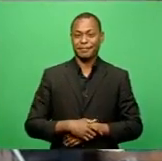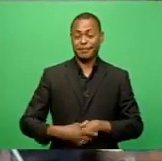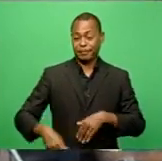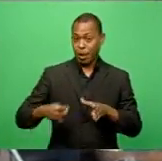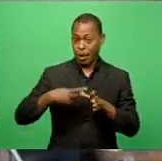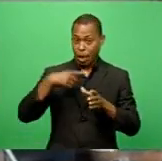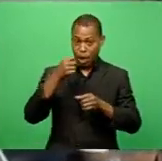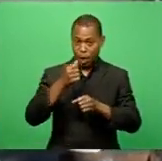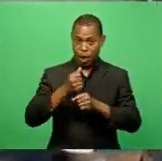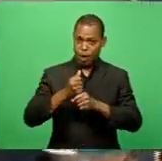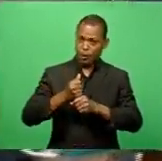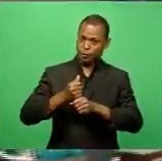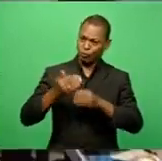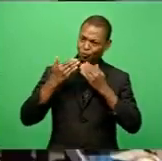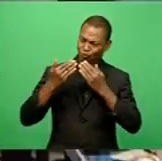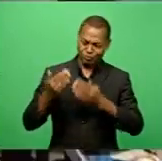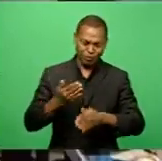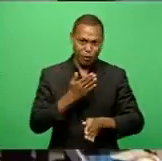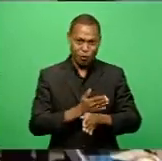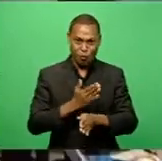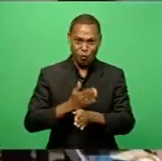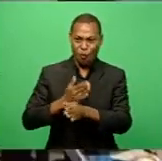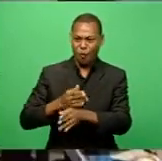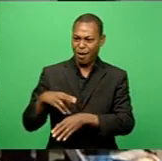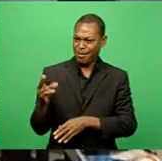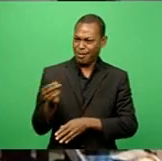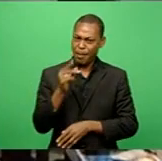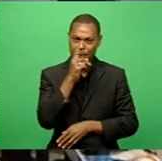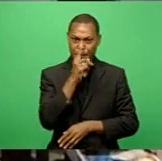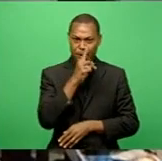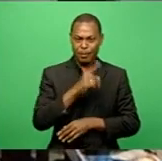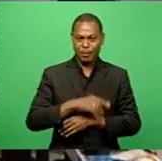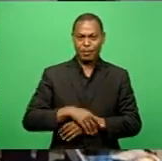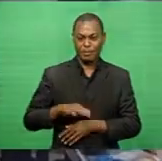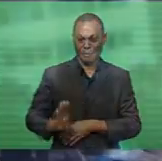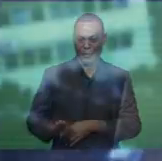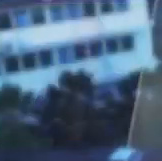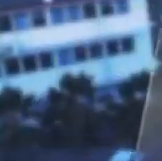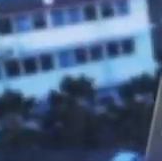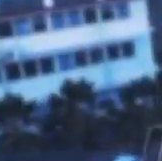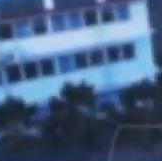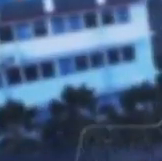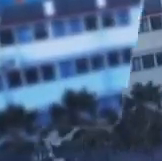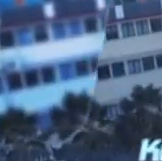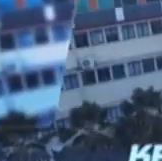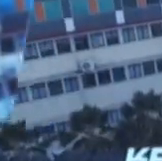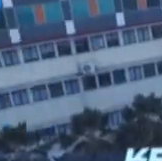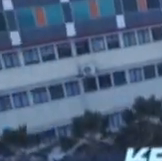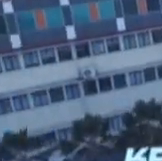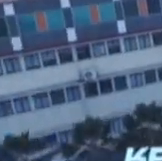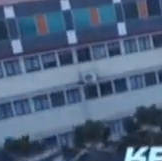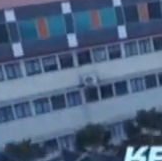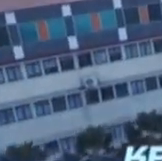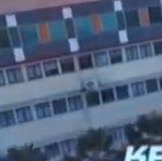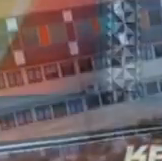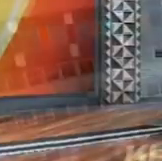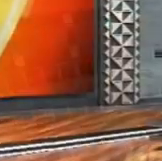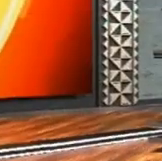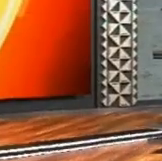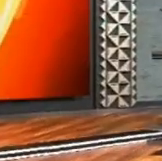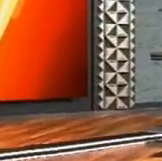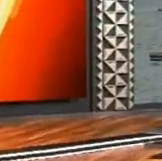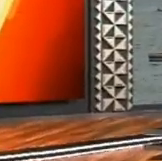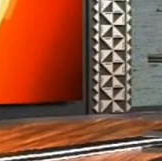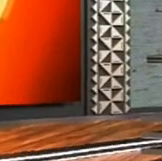And AG praises resilience of Bua and Madhuwata people. From the studios of FBC Suva,